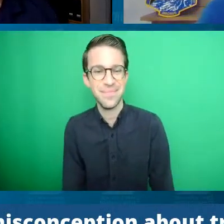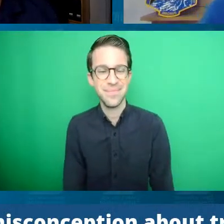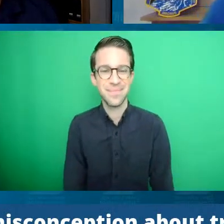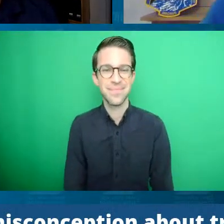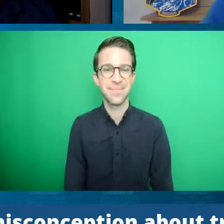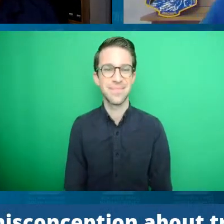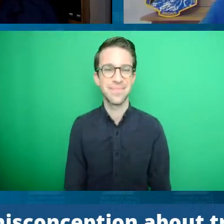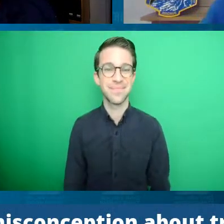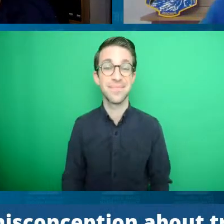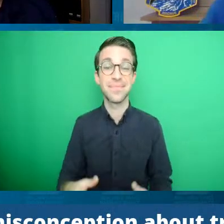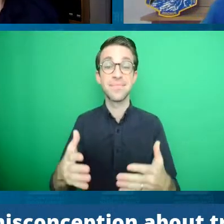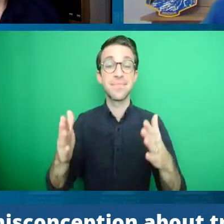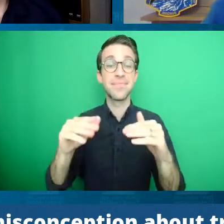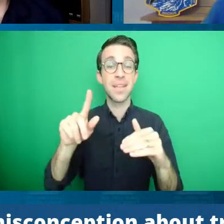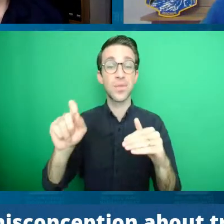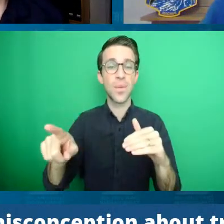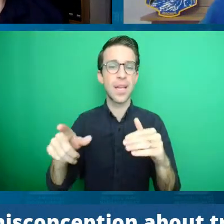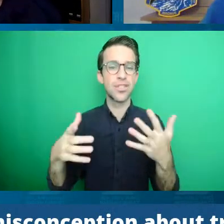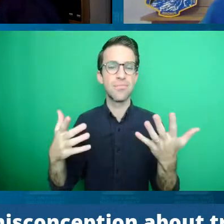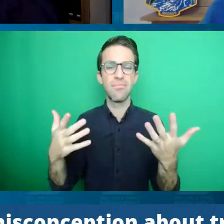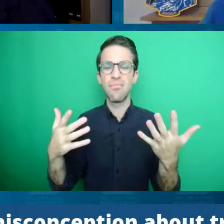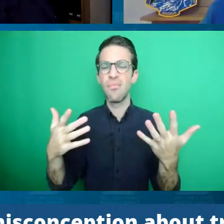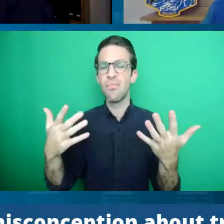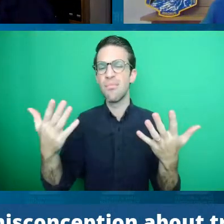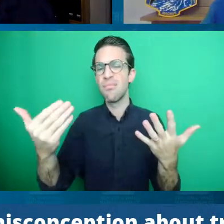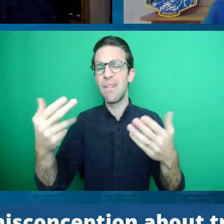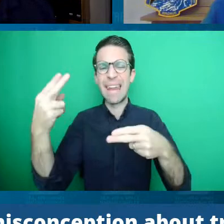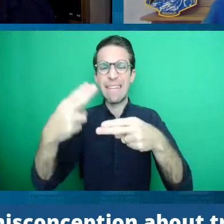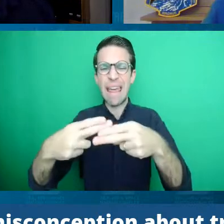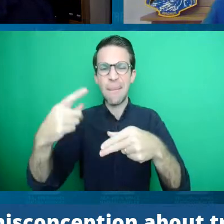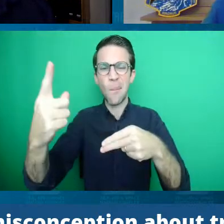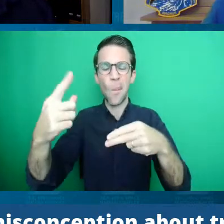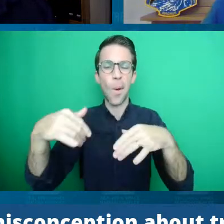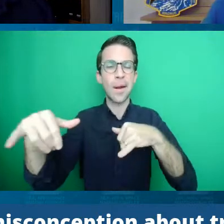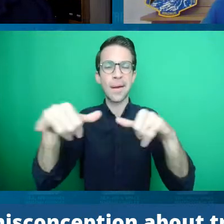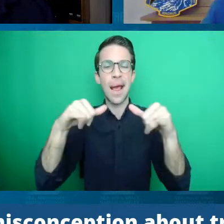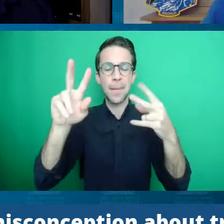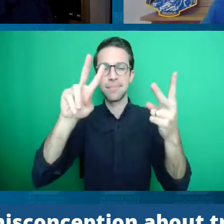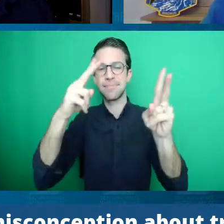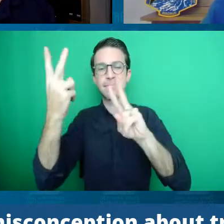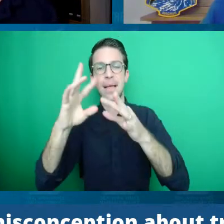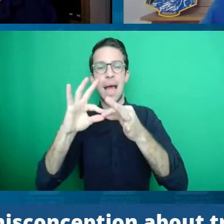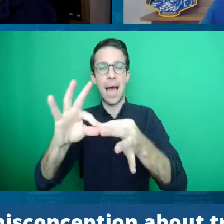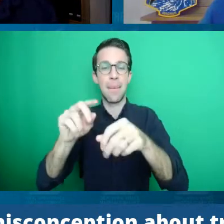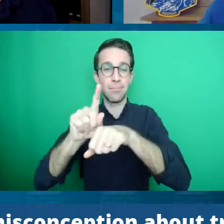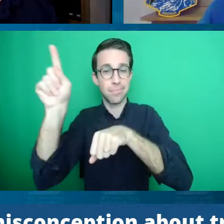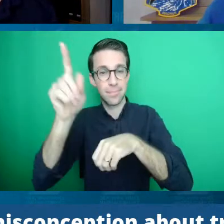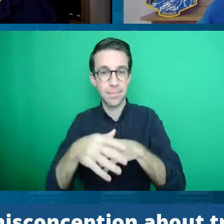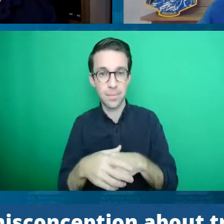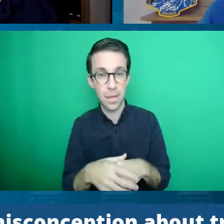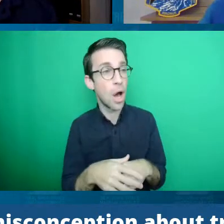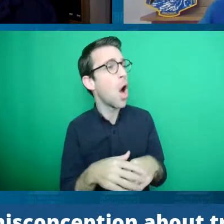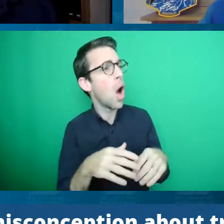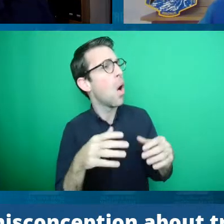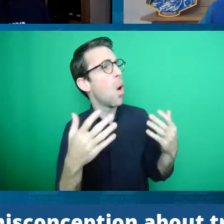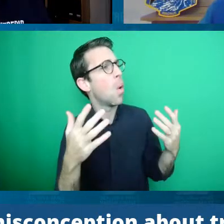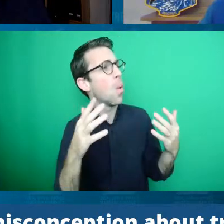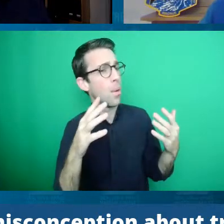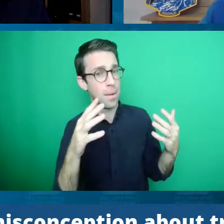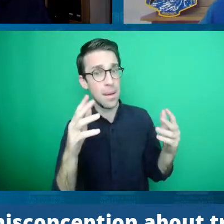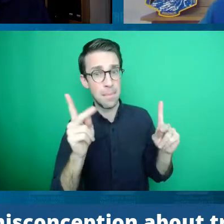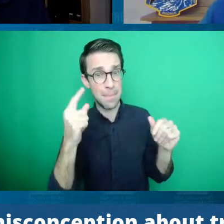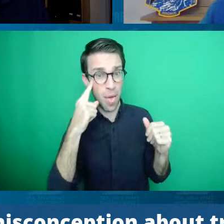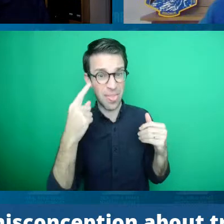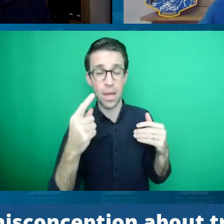Awesome. So here's another question. What is a common misconception about traveling to space? Oh, that we do it all the time and that it's easy. I